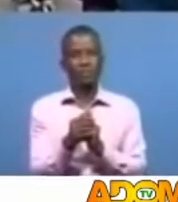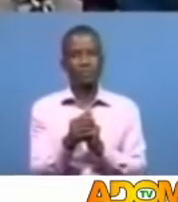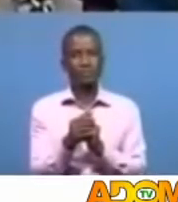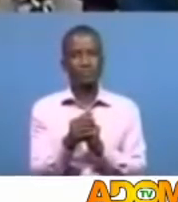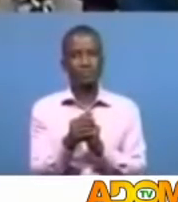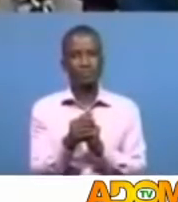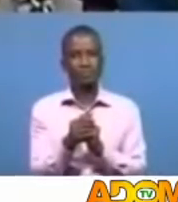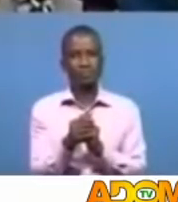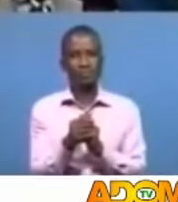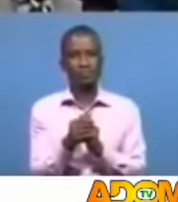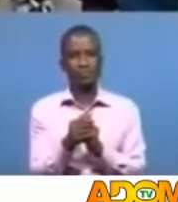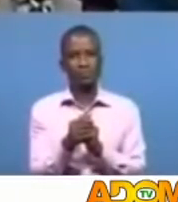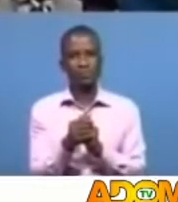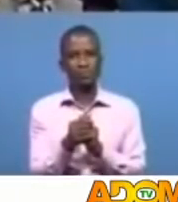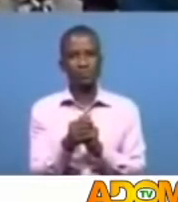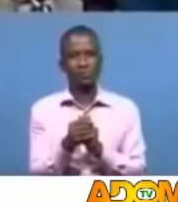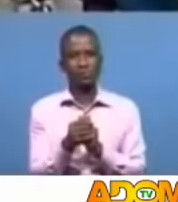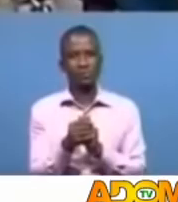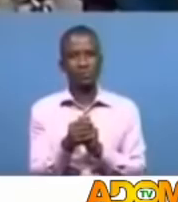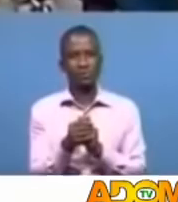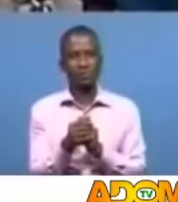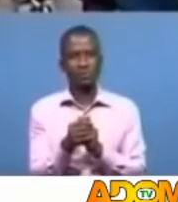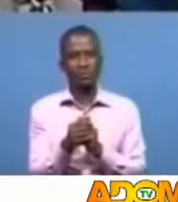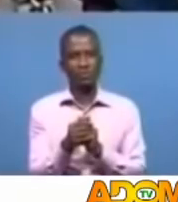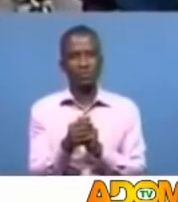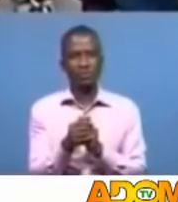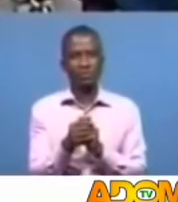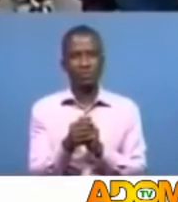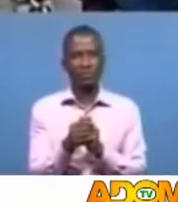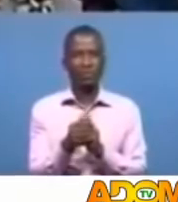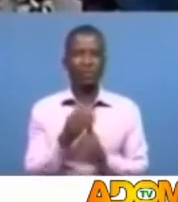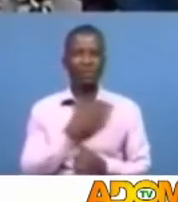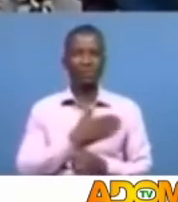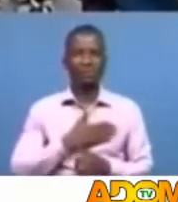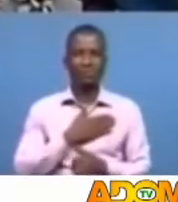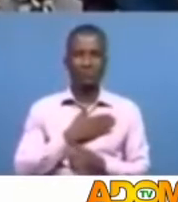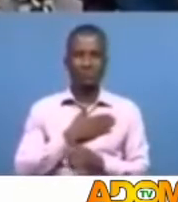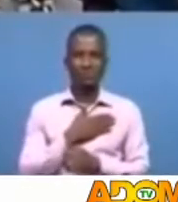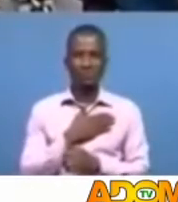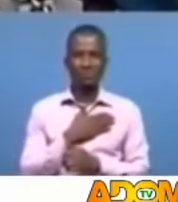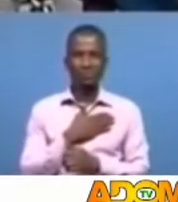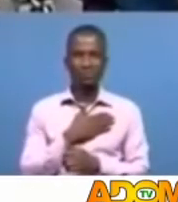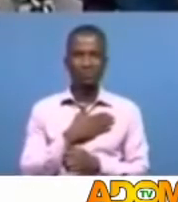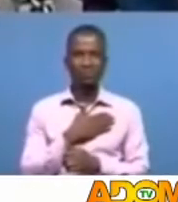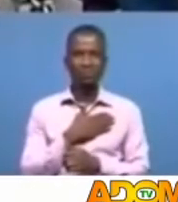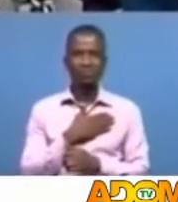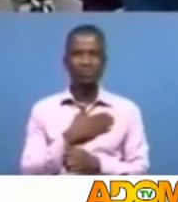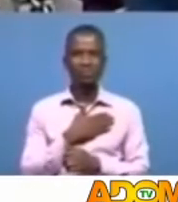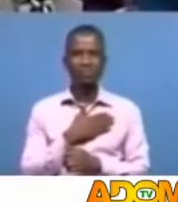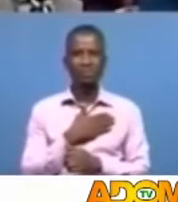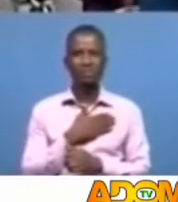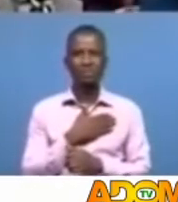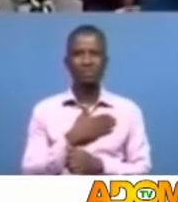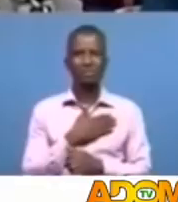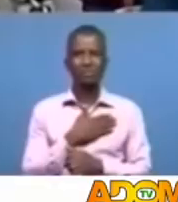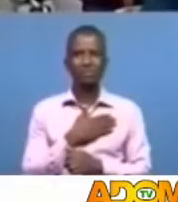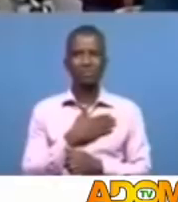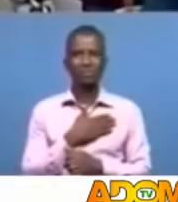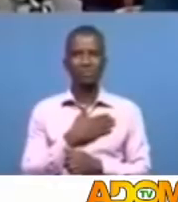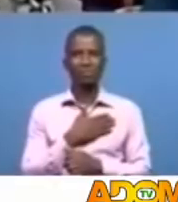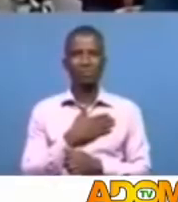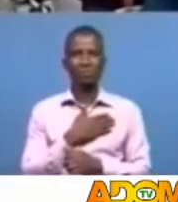nostalgia in the hearts of some of us. And my lords, we